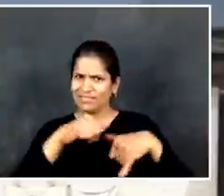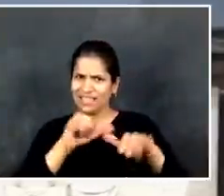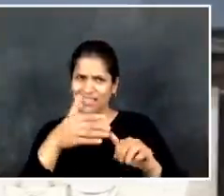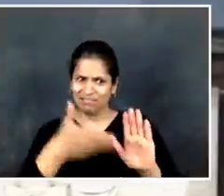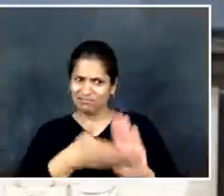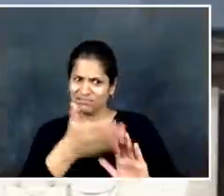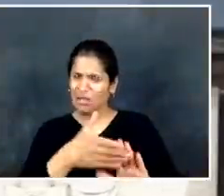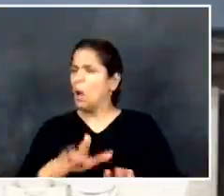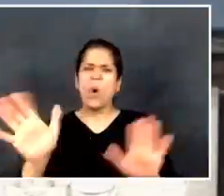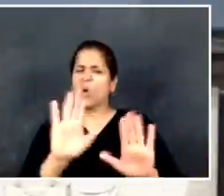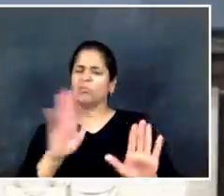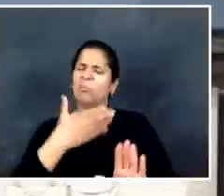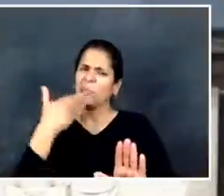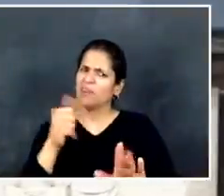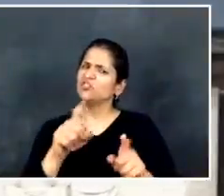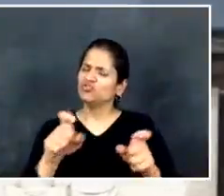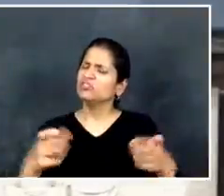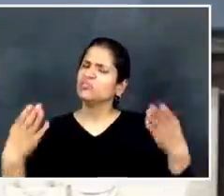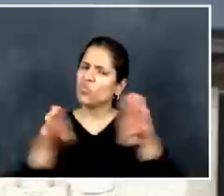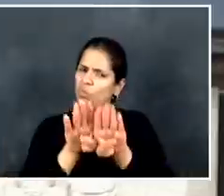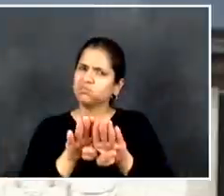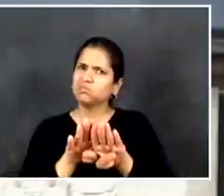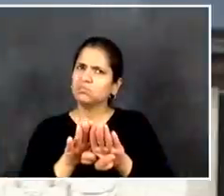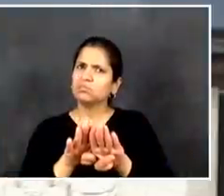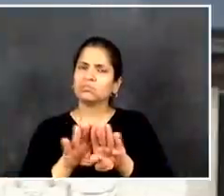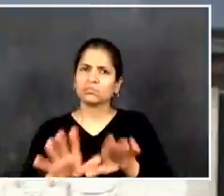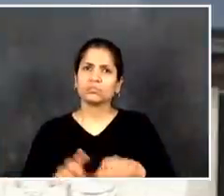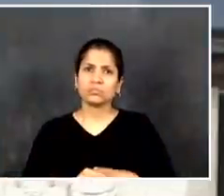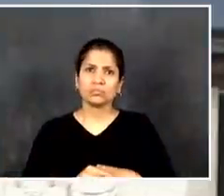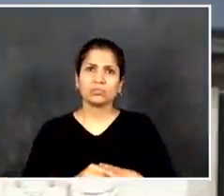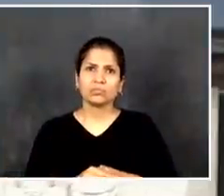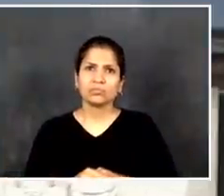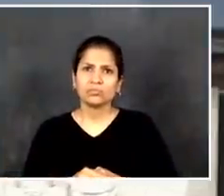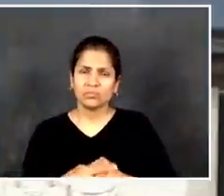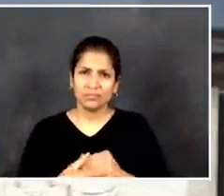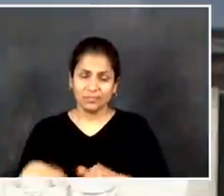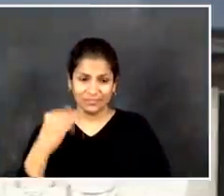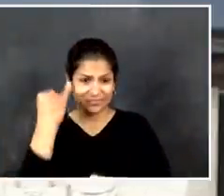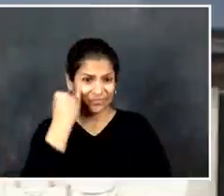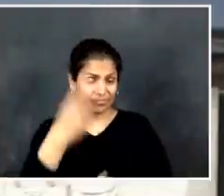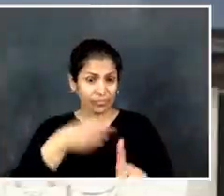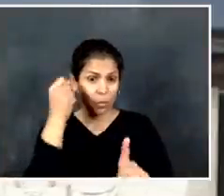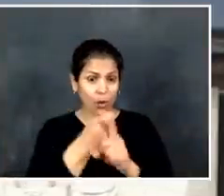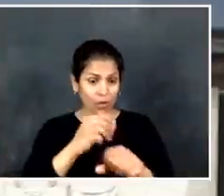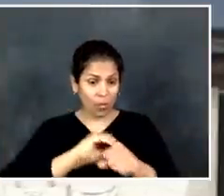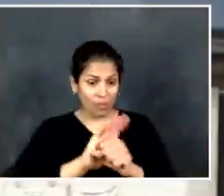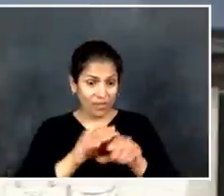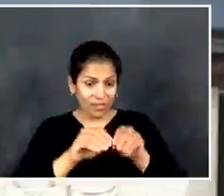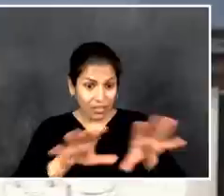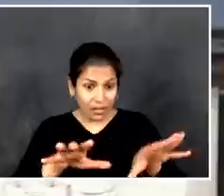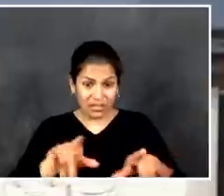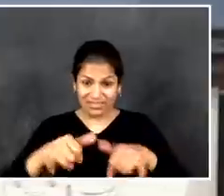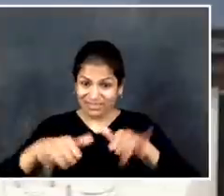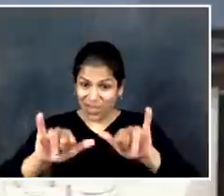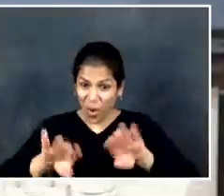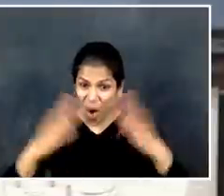definitely concerned that, you know, you've heard the rhetoric from the president, you know, liberate Michigan, liberate Virginia. That's dangerous in my view, because